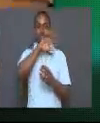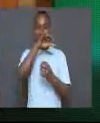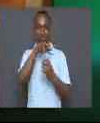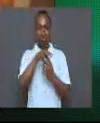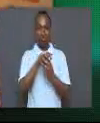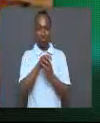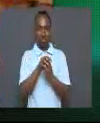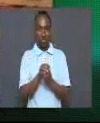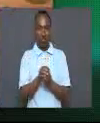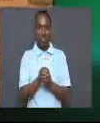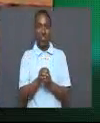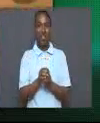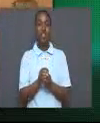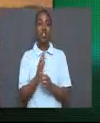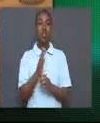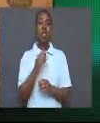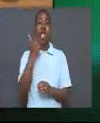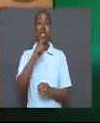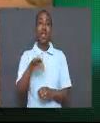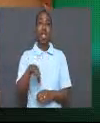cannot be exposed to air.